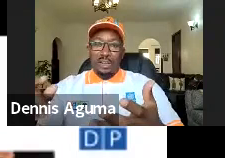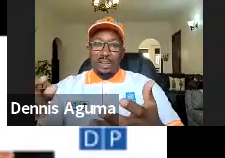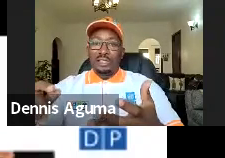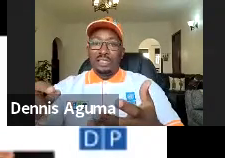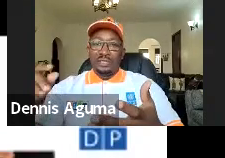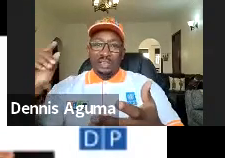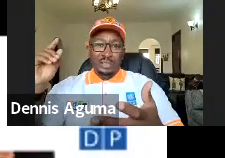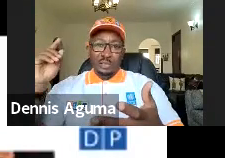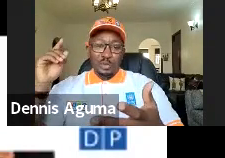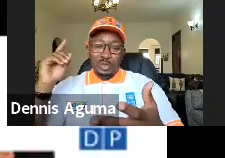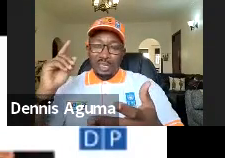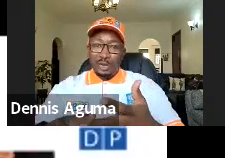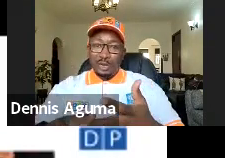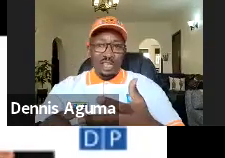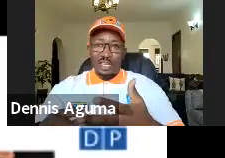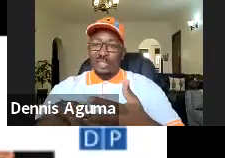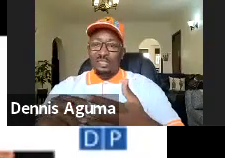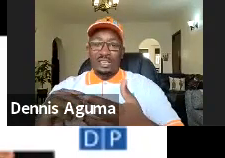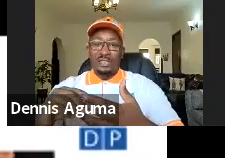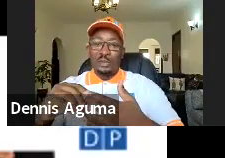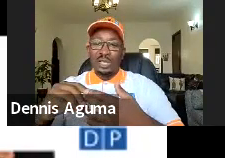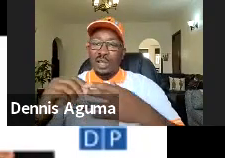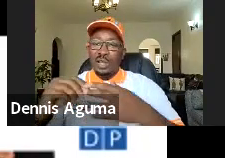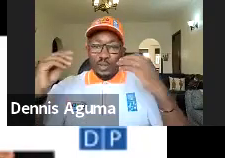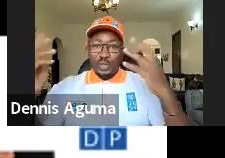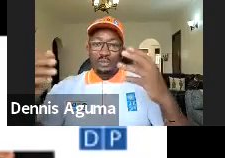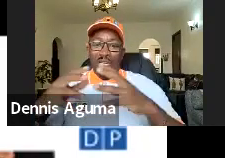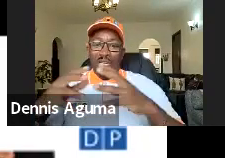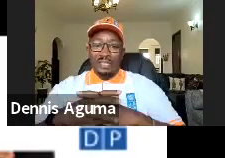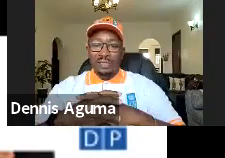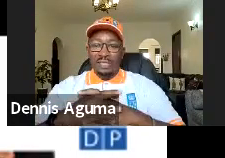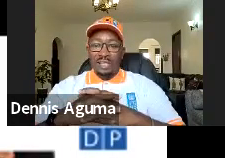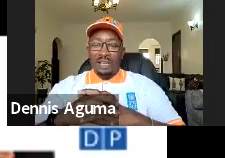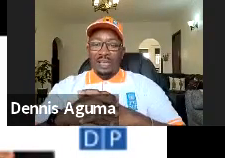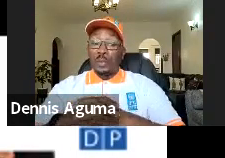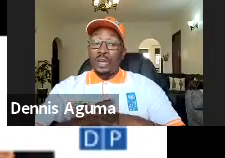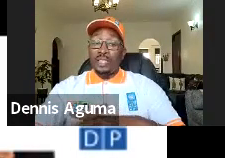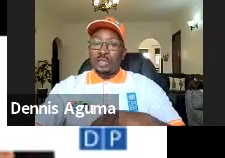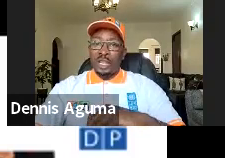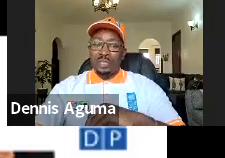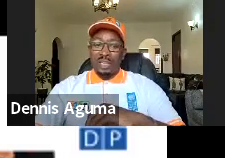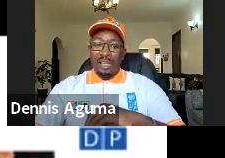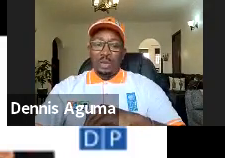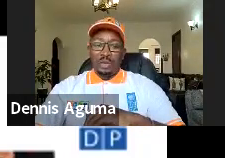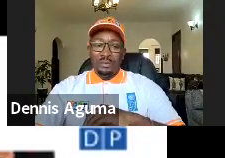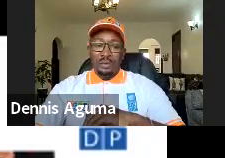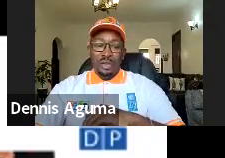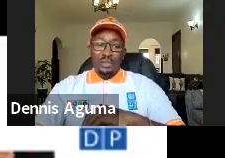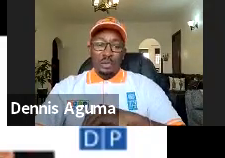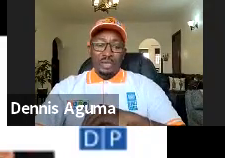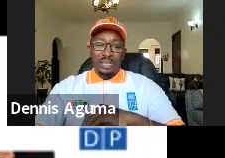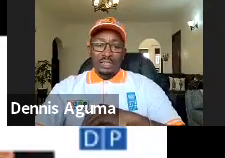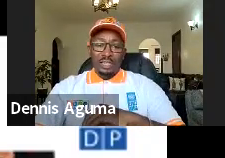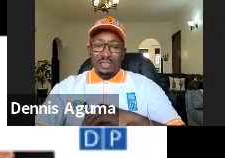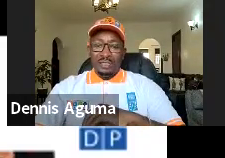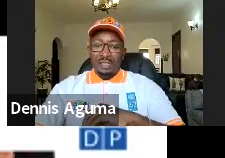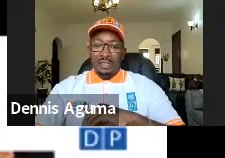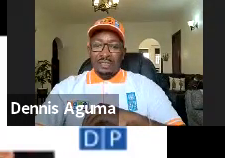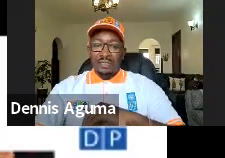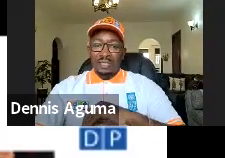innovation and creativity. They include negotiation. They include all sorts of skills that employers actually out there are looking for. So we think